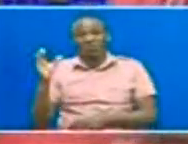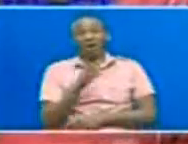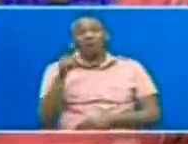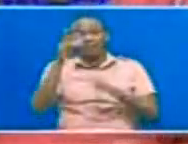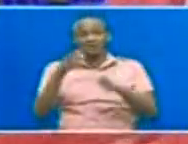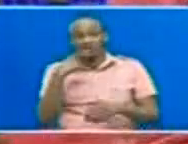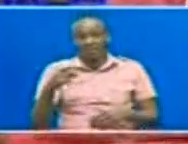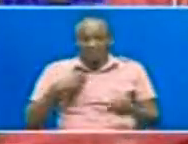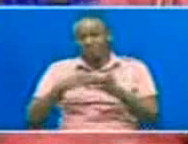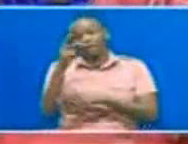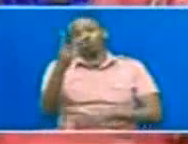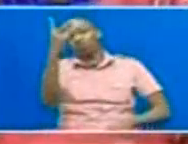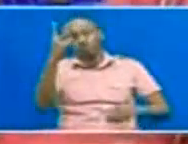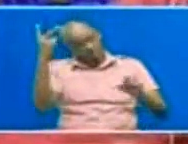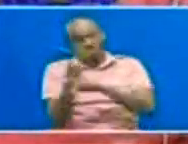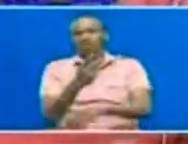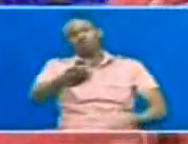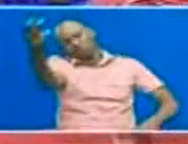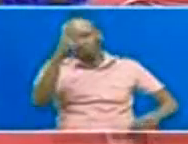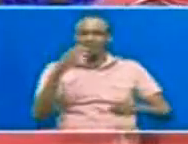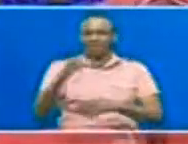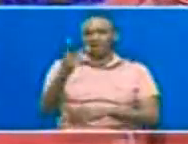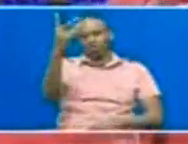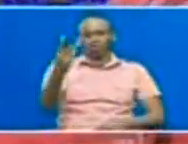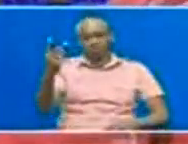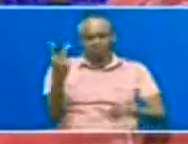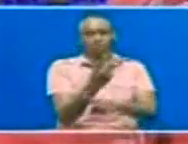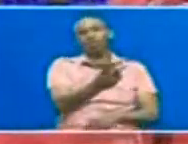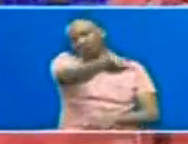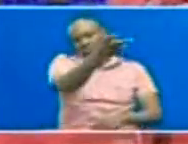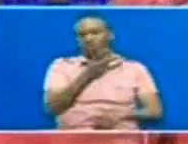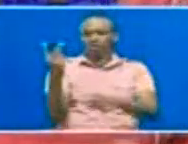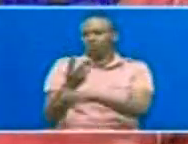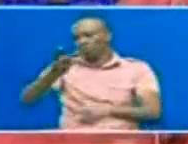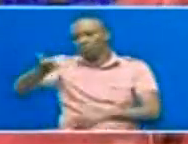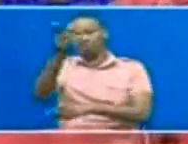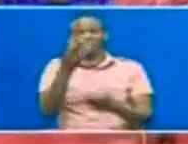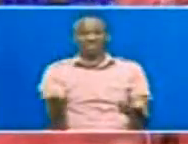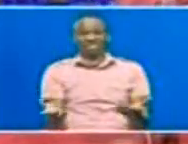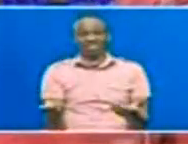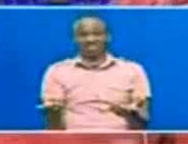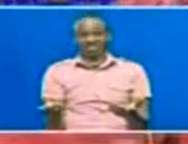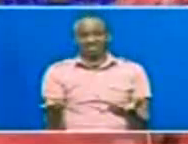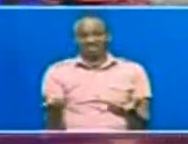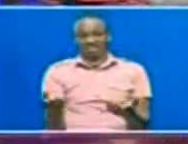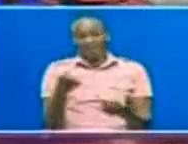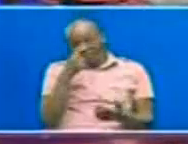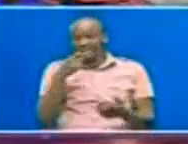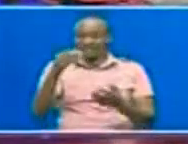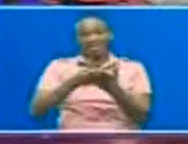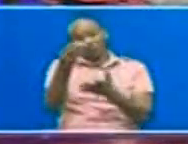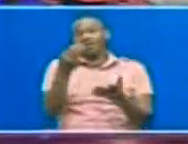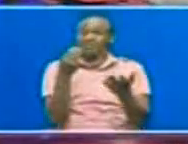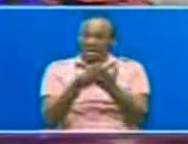says, okay, I'm buying you two beers because you played very well. Mm. Instead of saying, okay, I'm giving you this, you go and buy